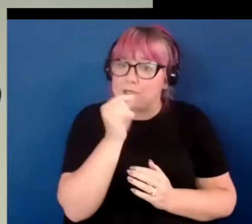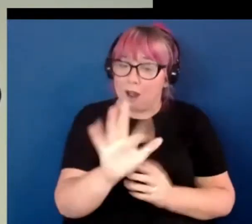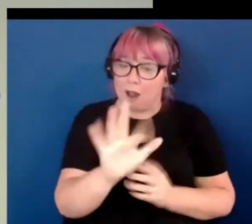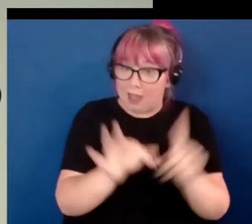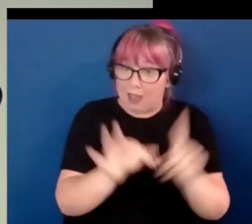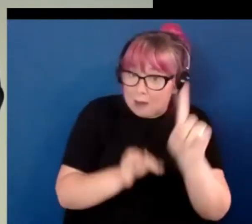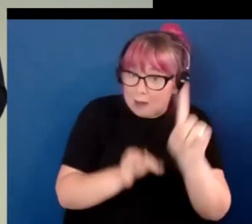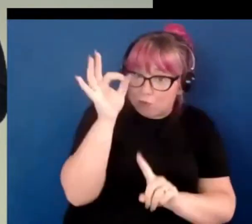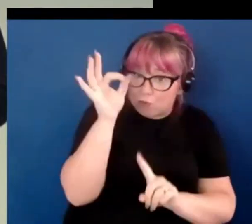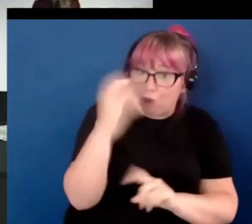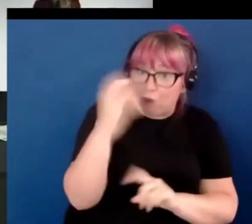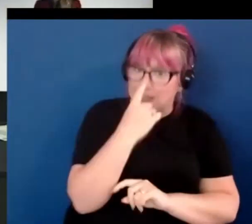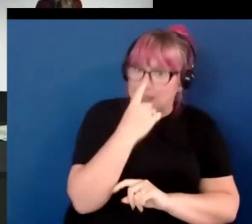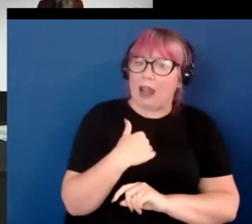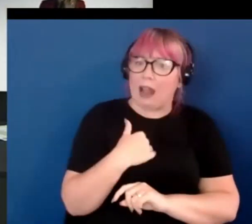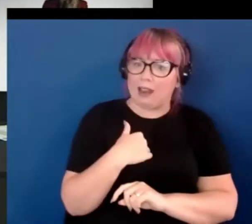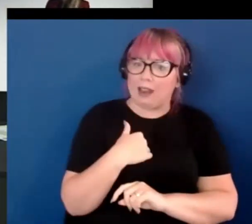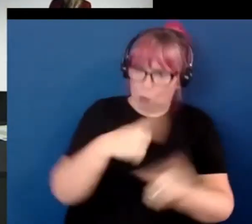reach.